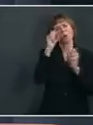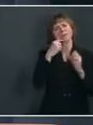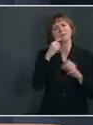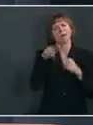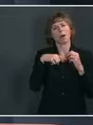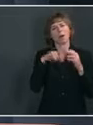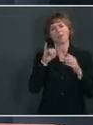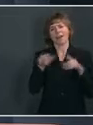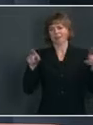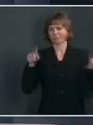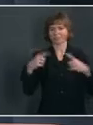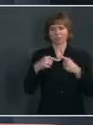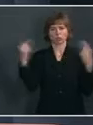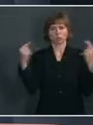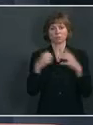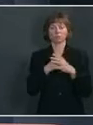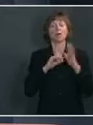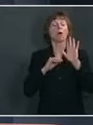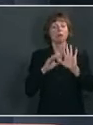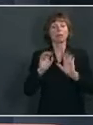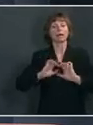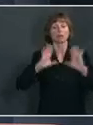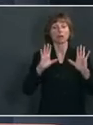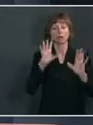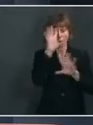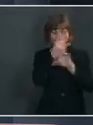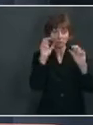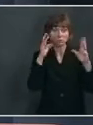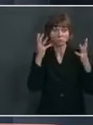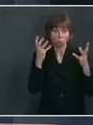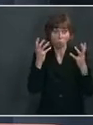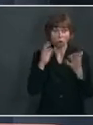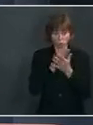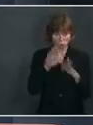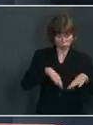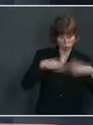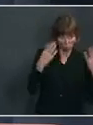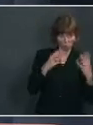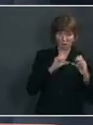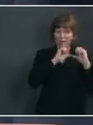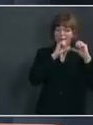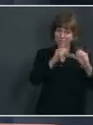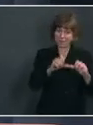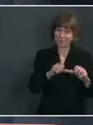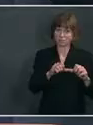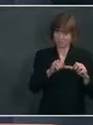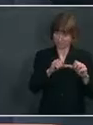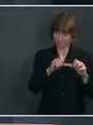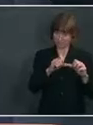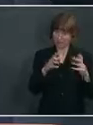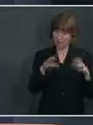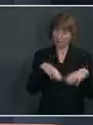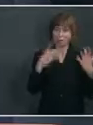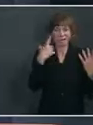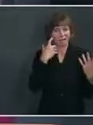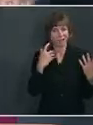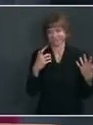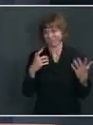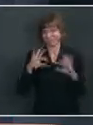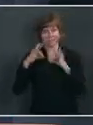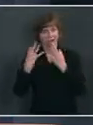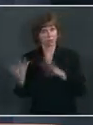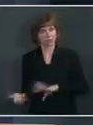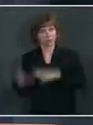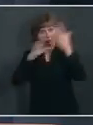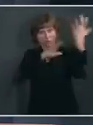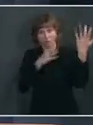clear. President Biden wants schools to open, and he wants them to stay open because it's obviously very disruptive for families. I'm a mother, you